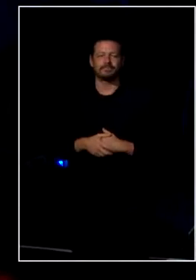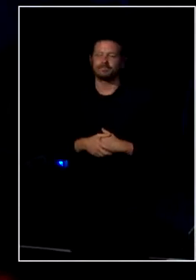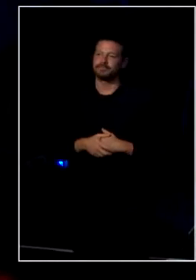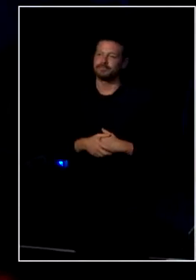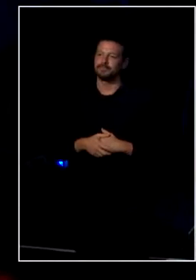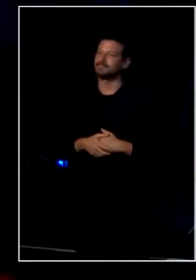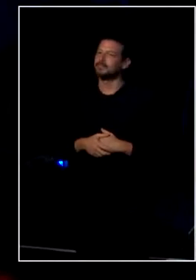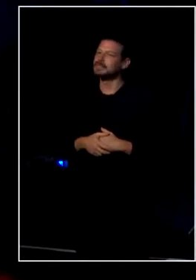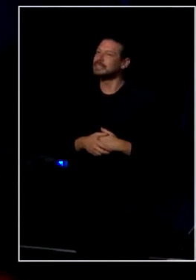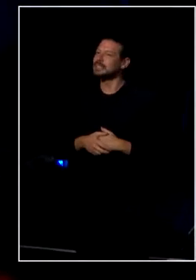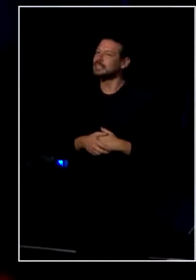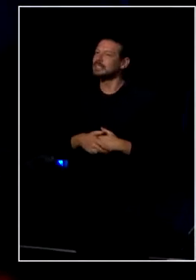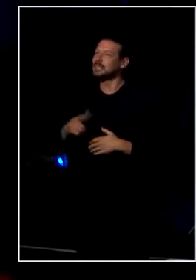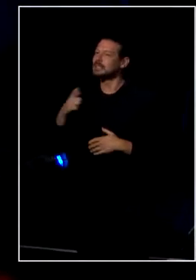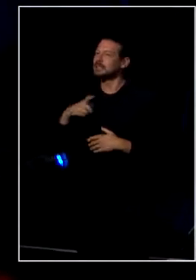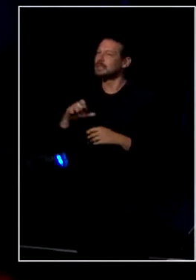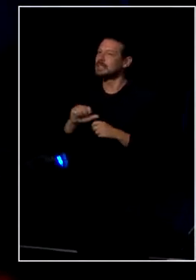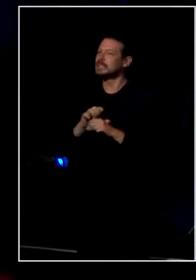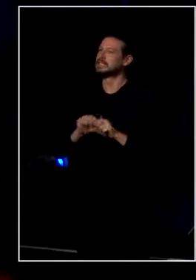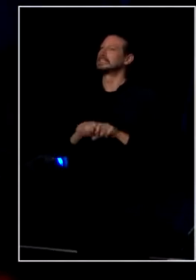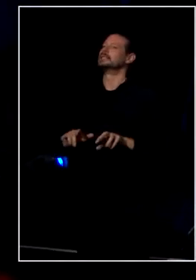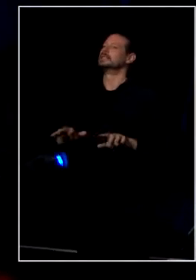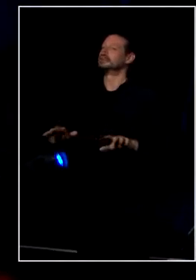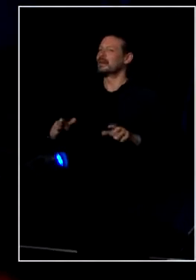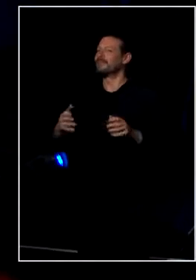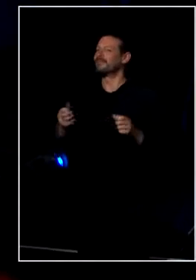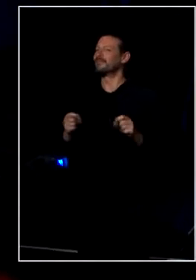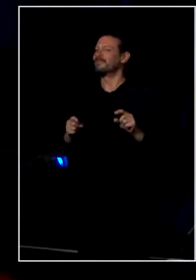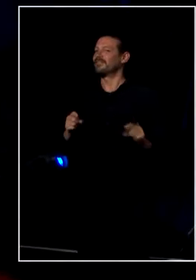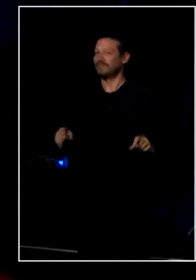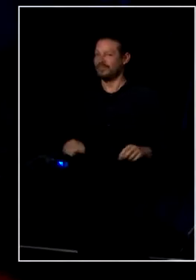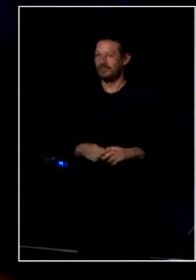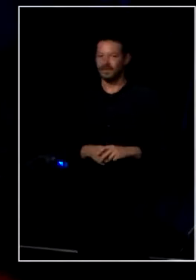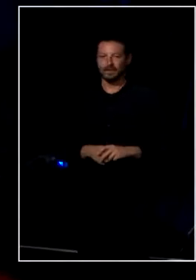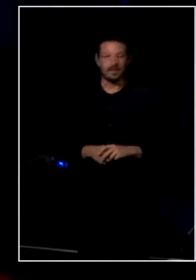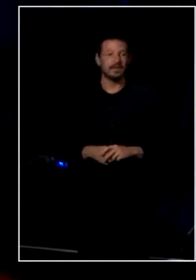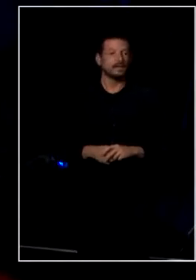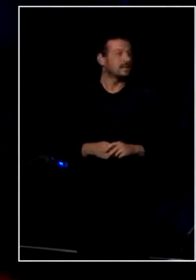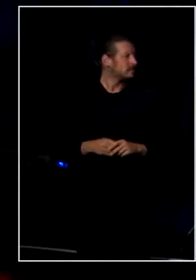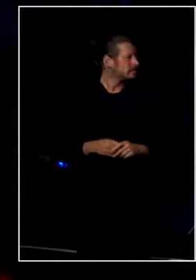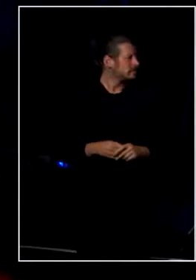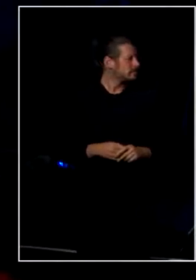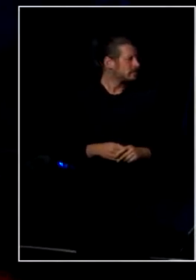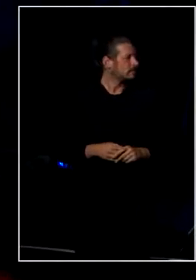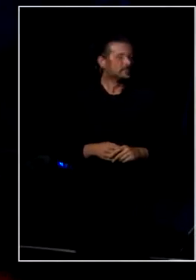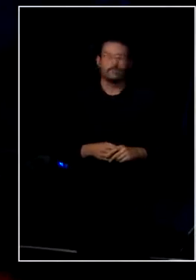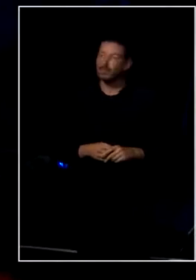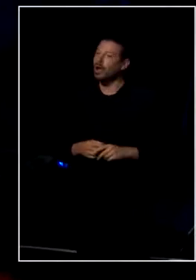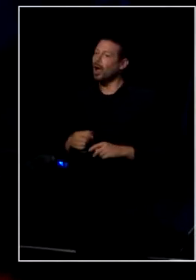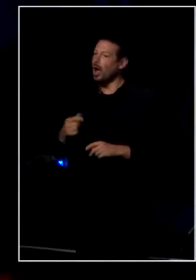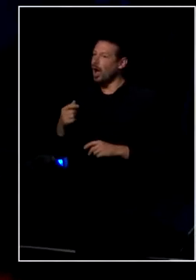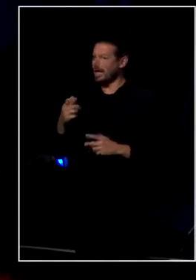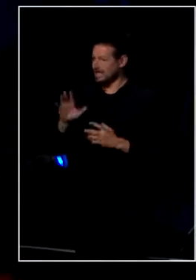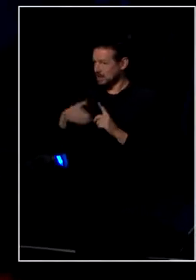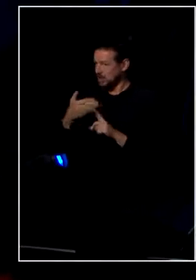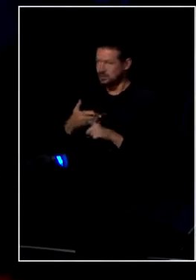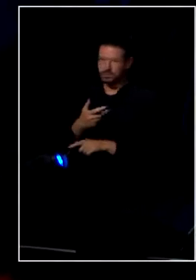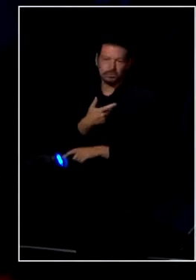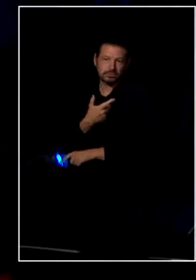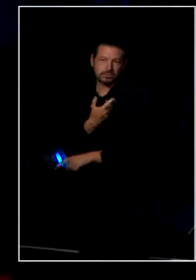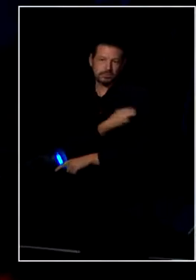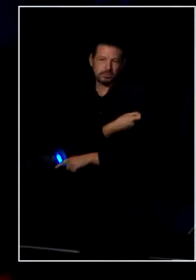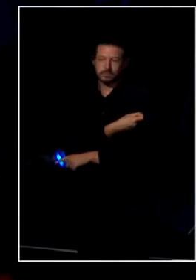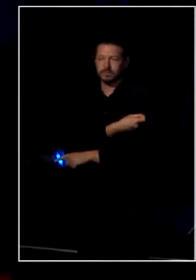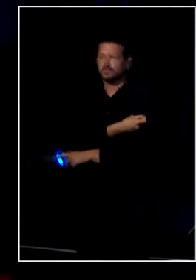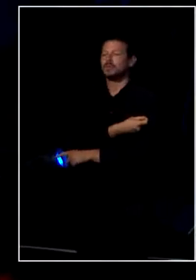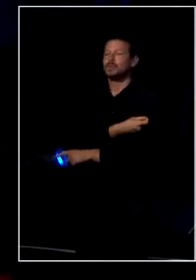it's very catchy, I reckon. And there's a few people that have done the same thing as I have until until I've had the injection and that's